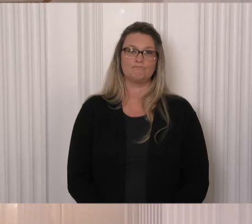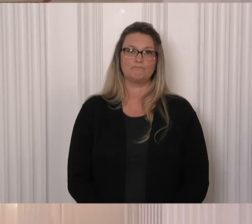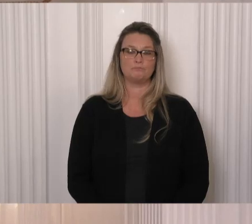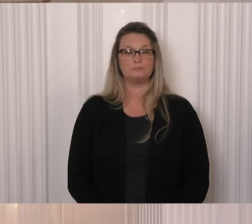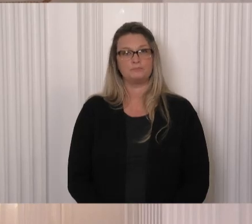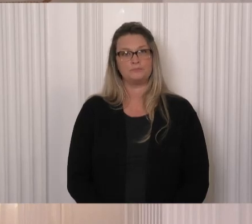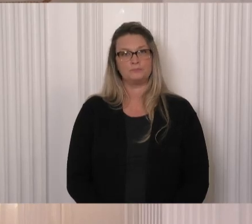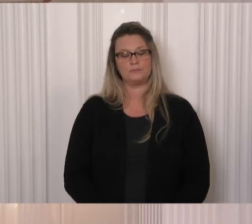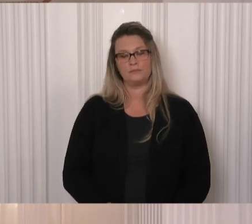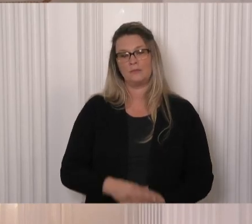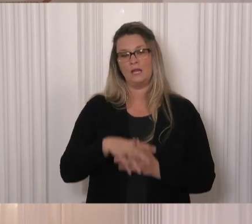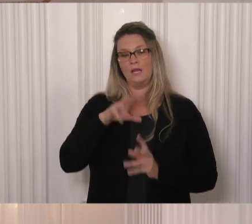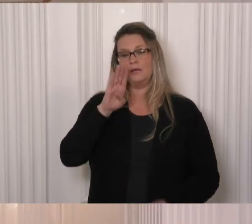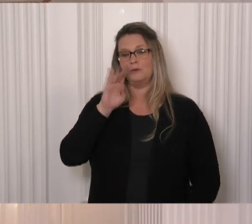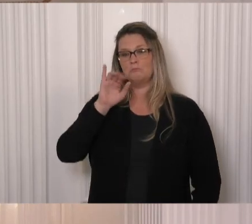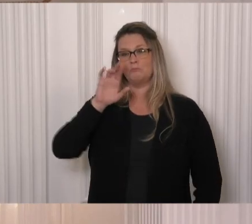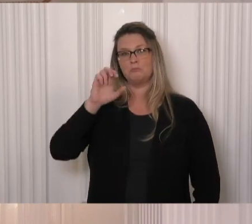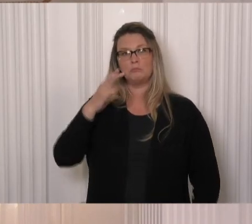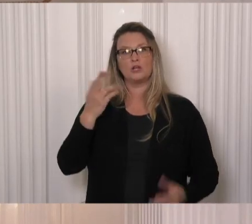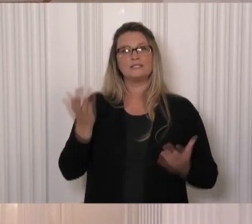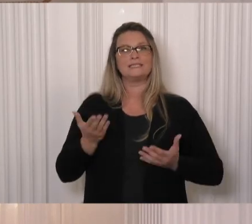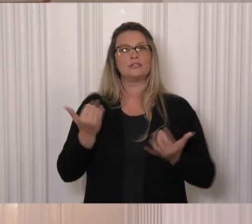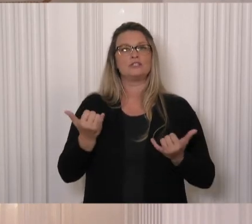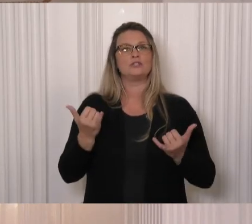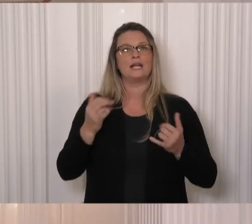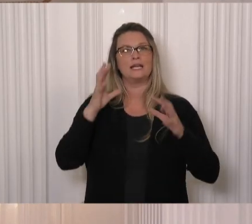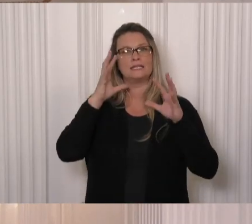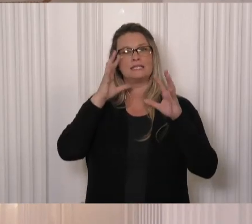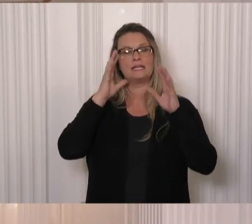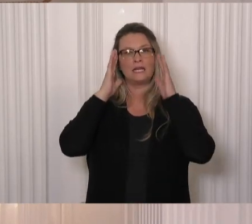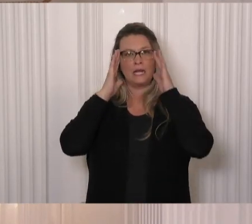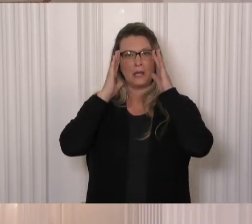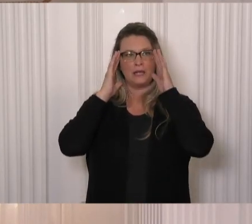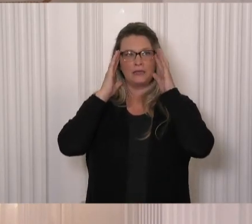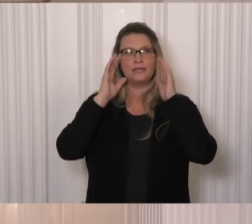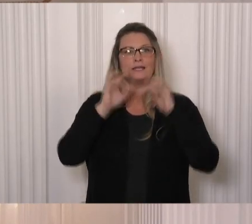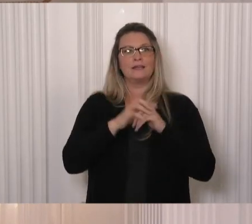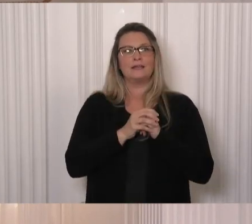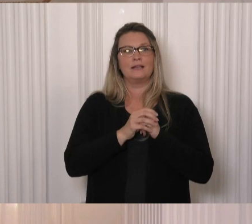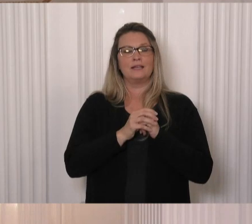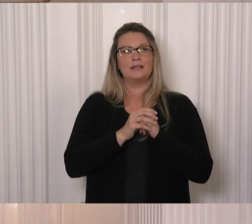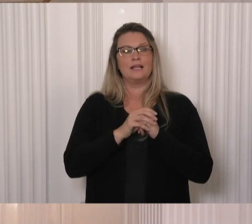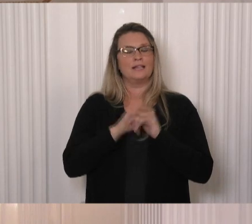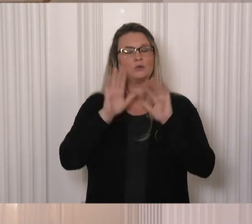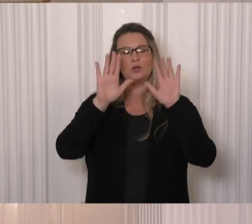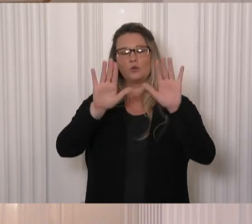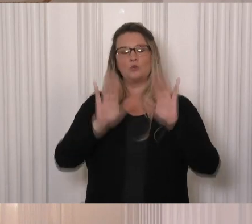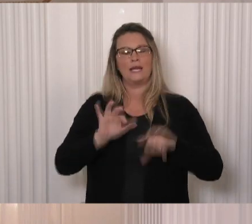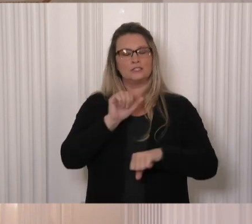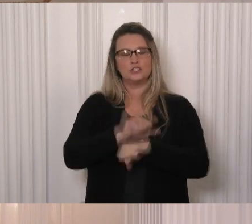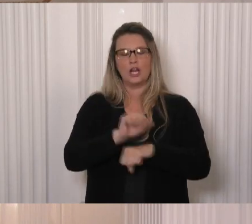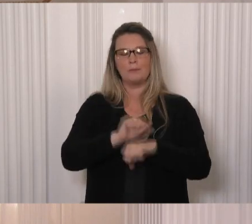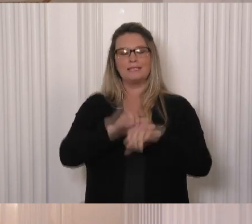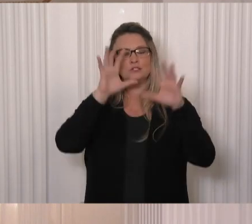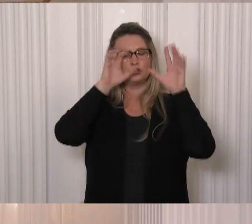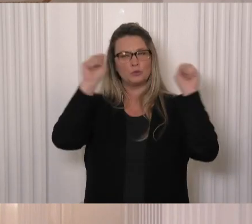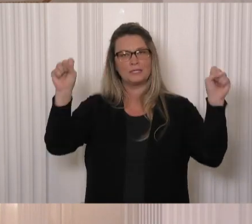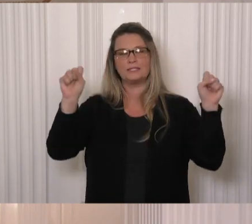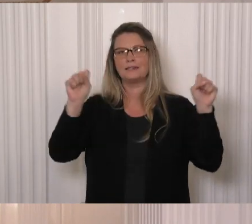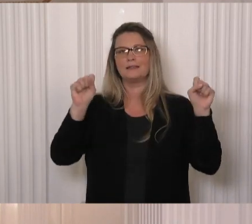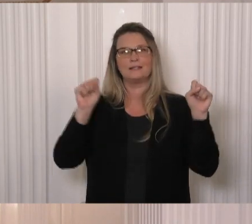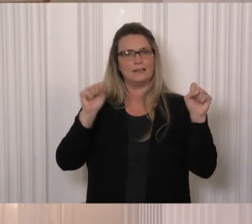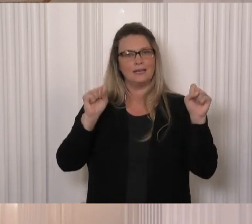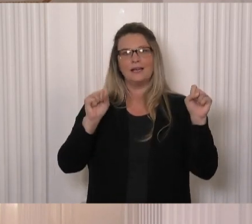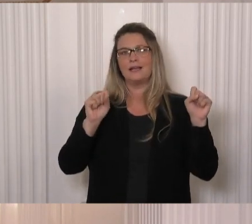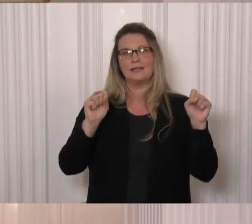And Clayton Birch is here with us today, you know, our superintendent, and he does a magnificent job. He's doing great stuff, and you know,